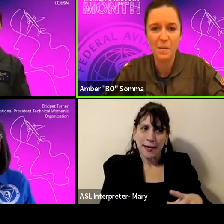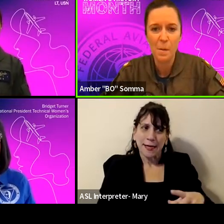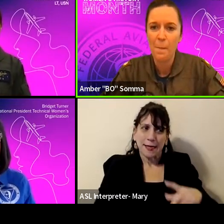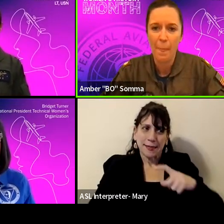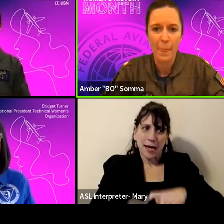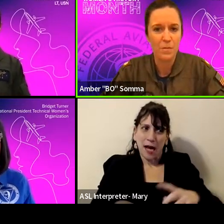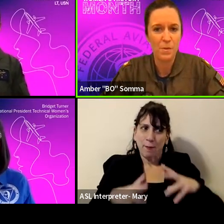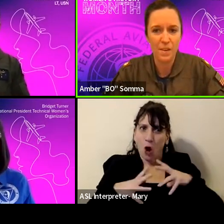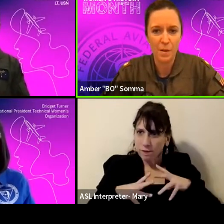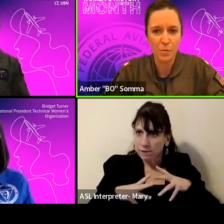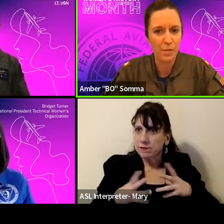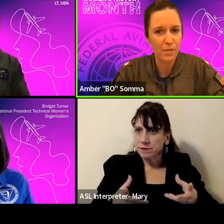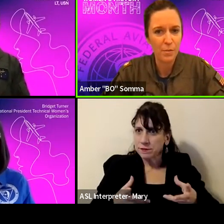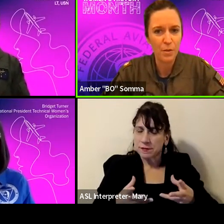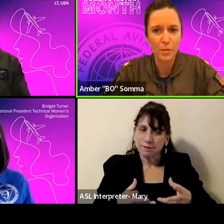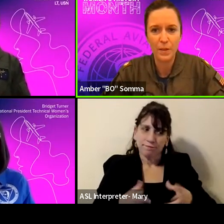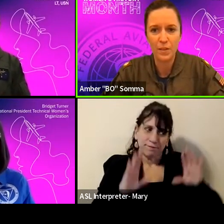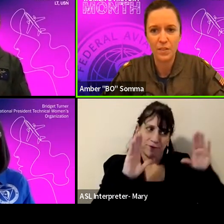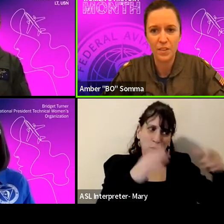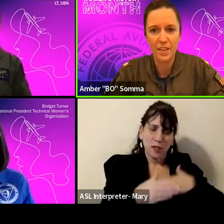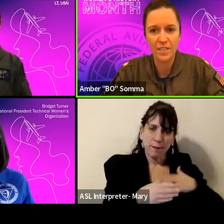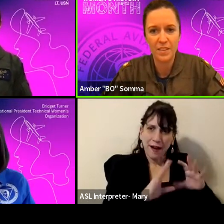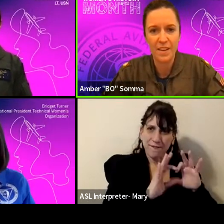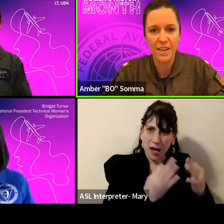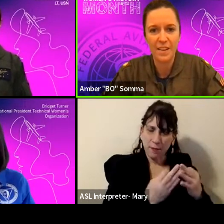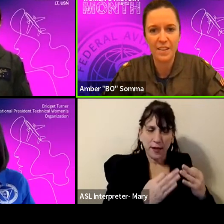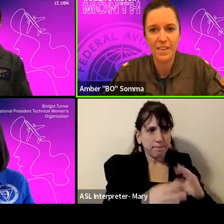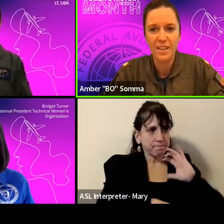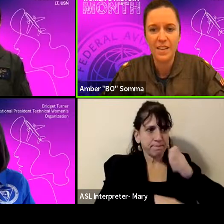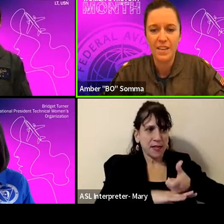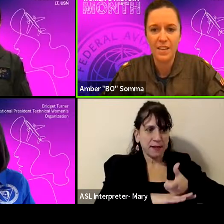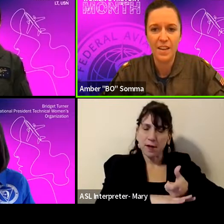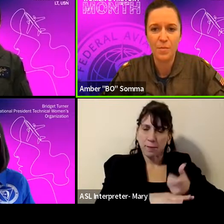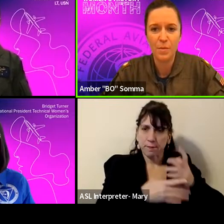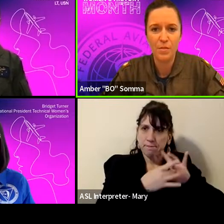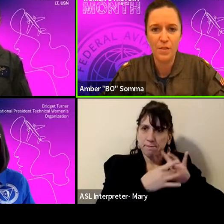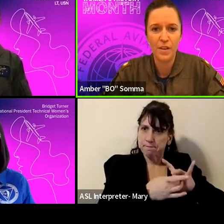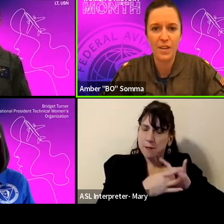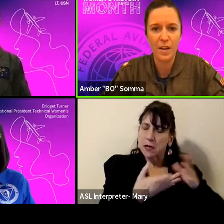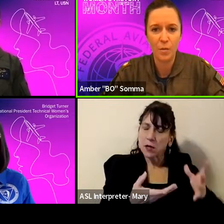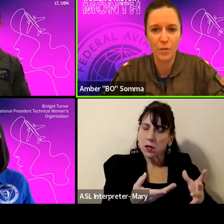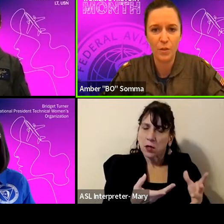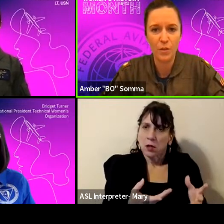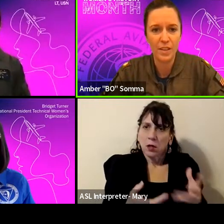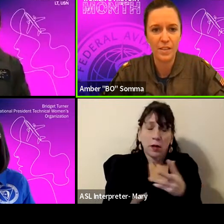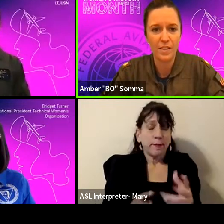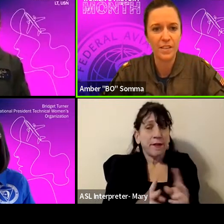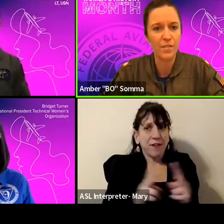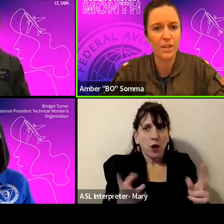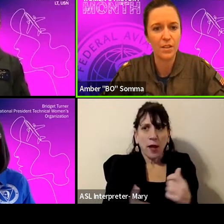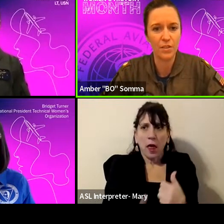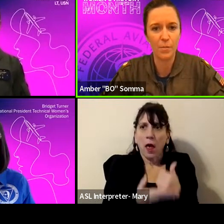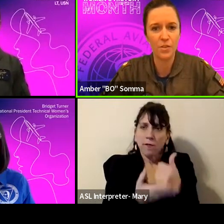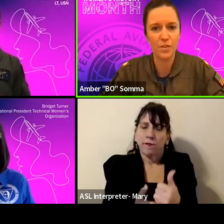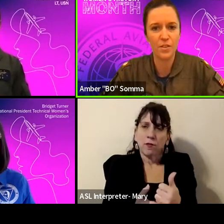and spend time with my family, rebuild those things. And they have been very helpful in giving those opportunities.